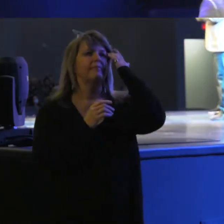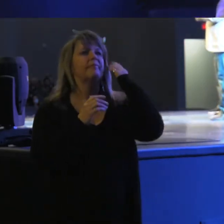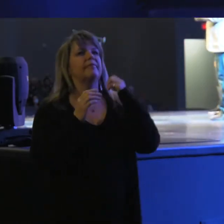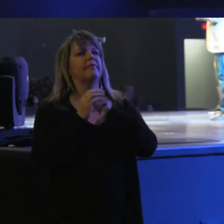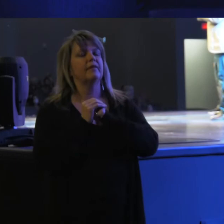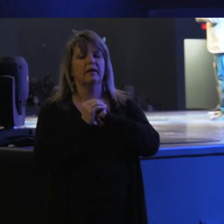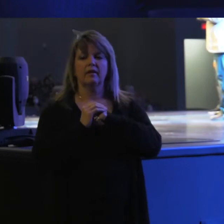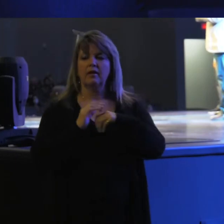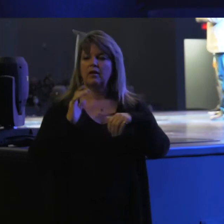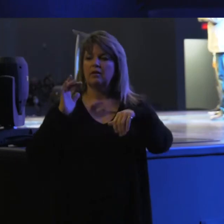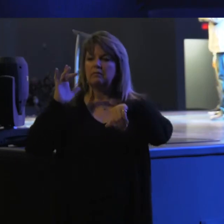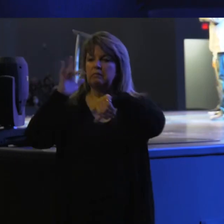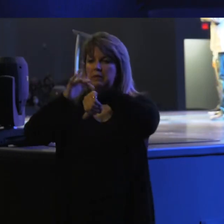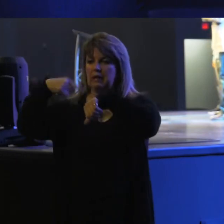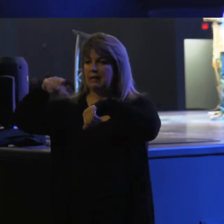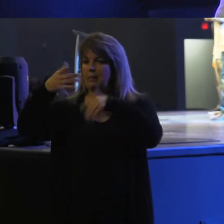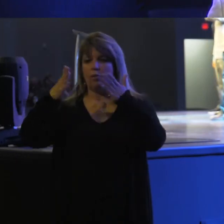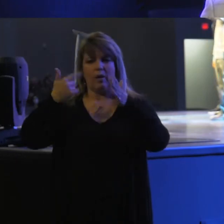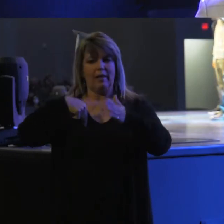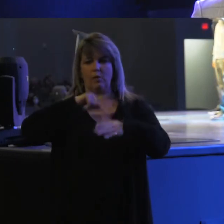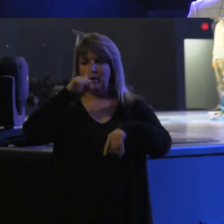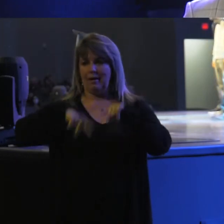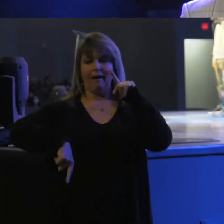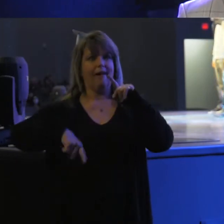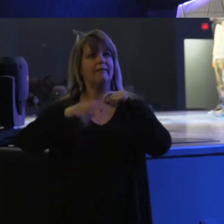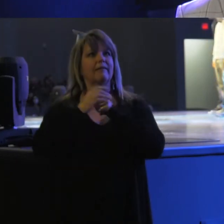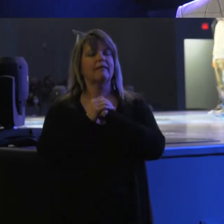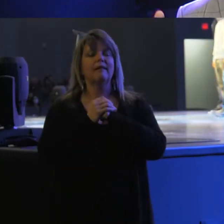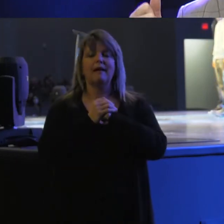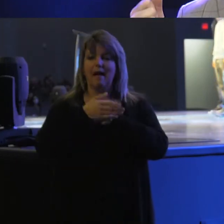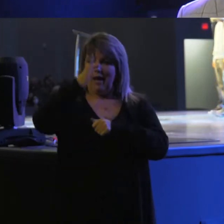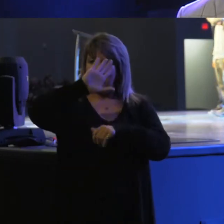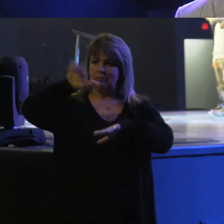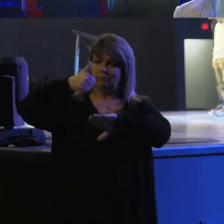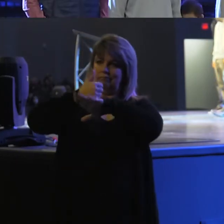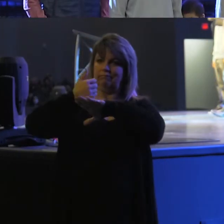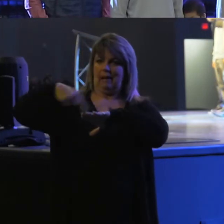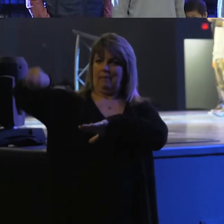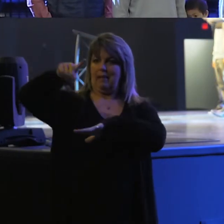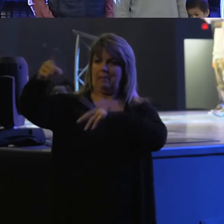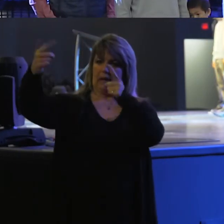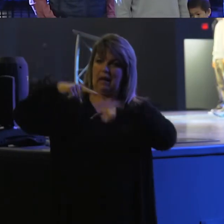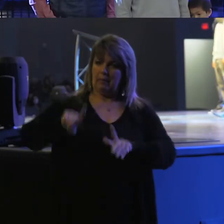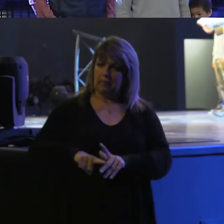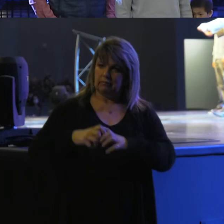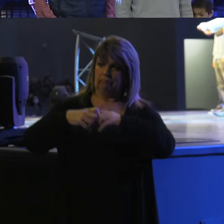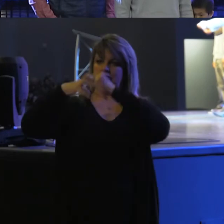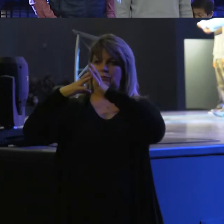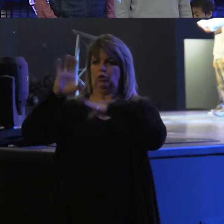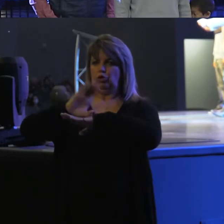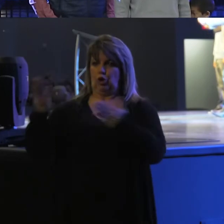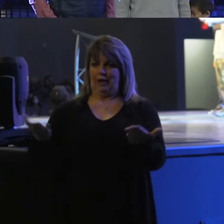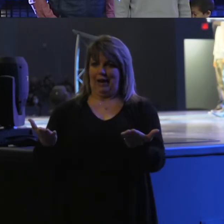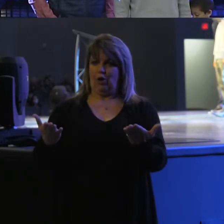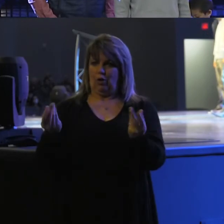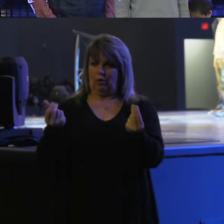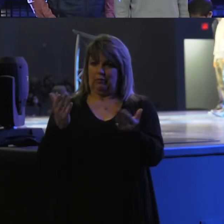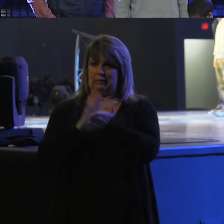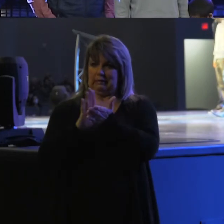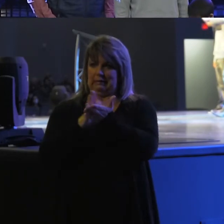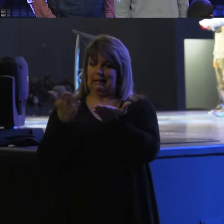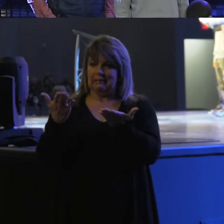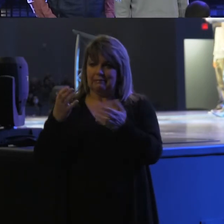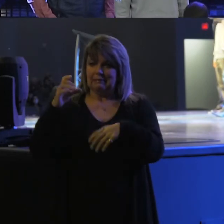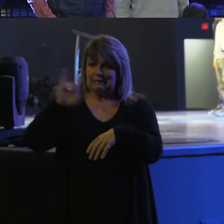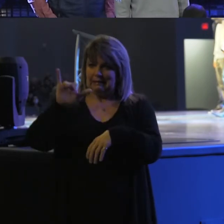can reach in a way that we can't. And God orchestrated them to come and start a church right here on our campus